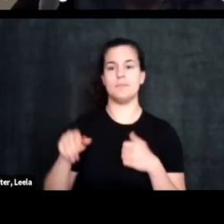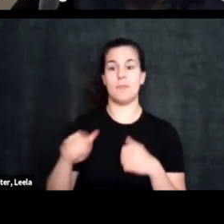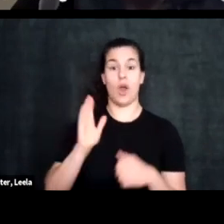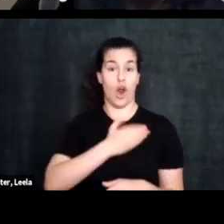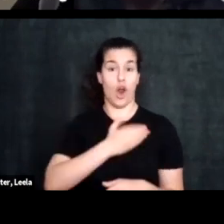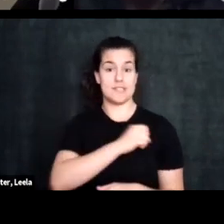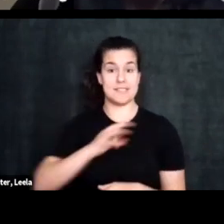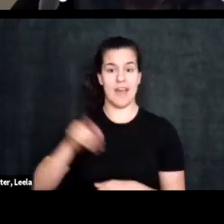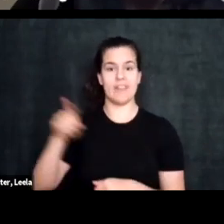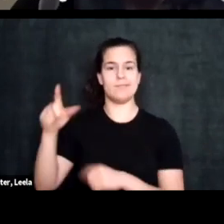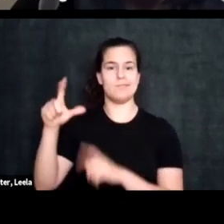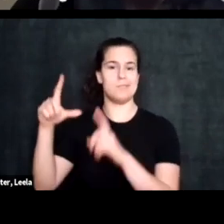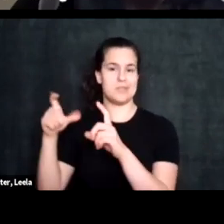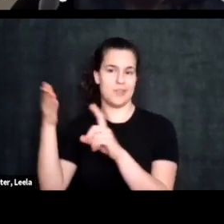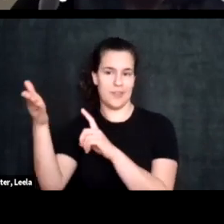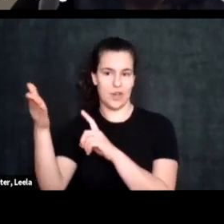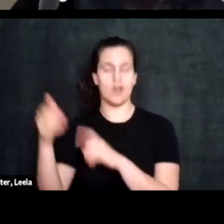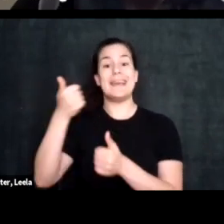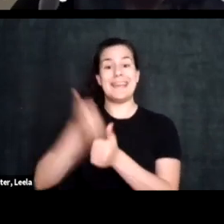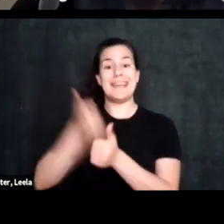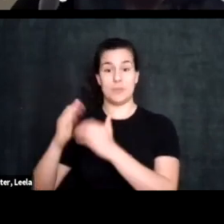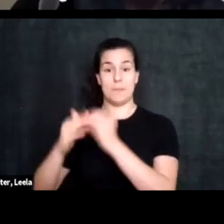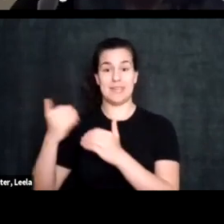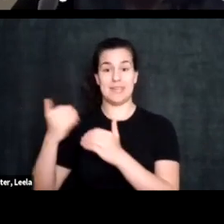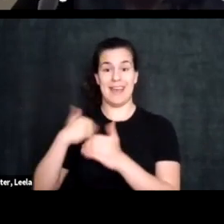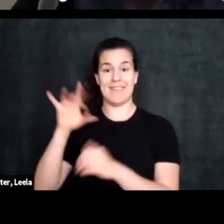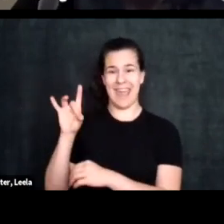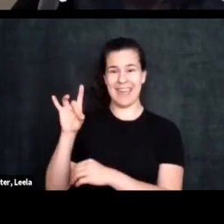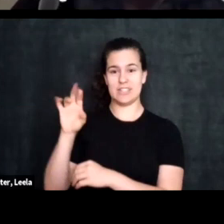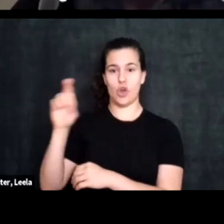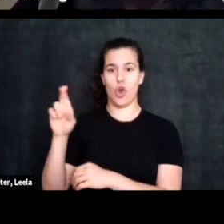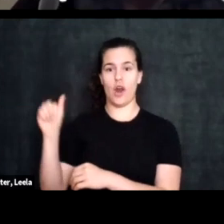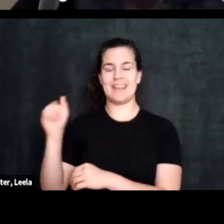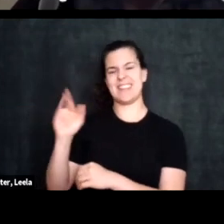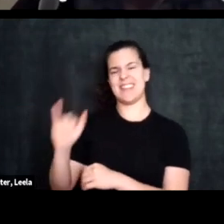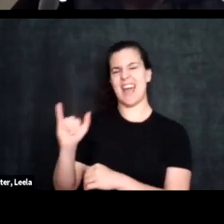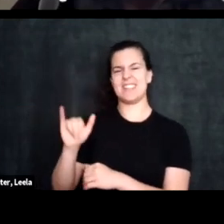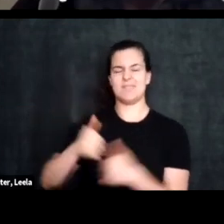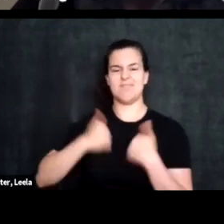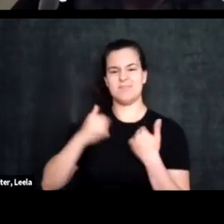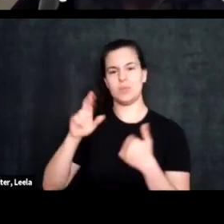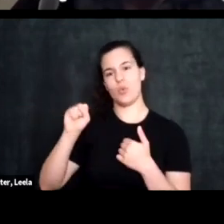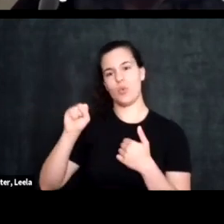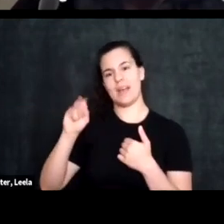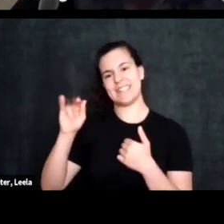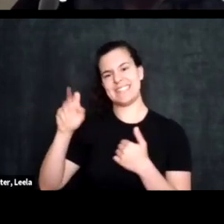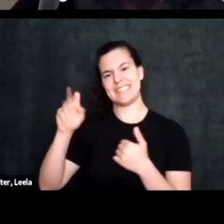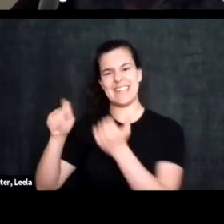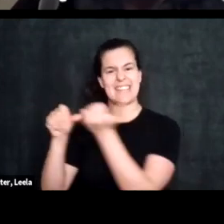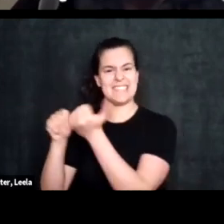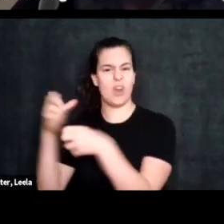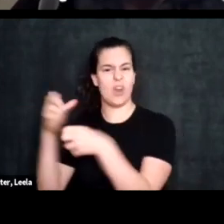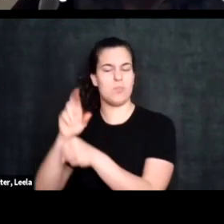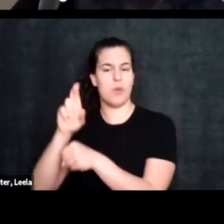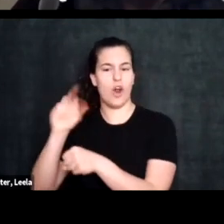has 8 RAs, and those are resident assistants. And these are students that are your peers that are taking classes with you and that are